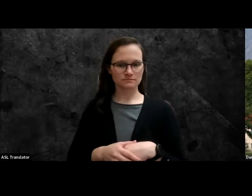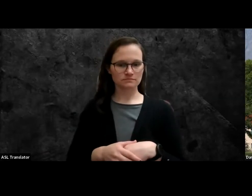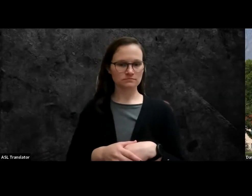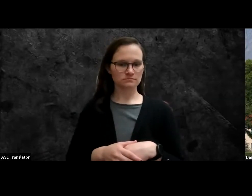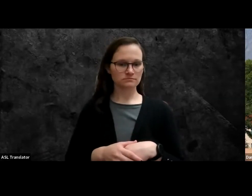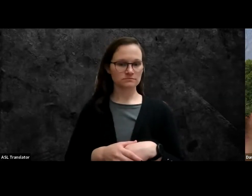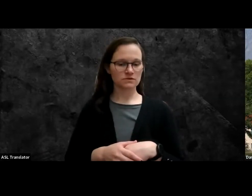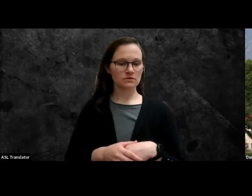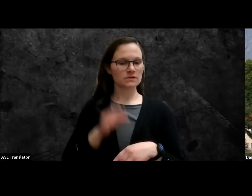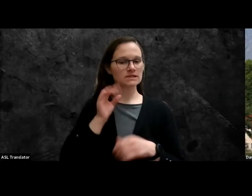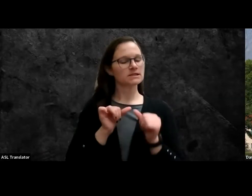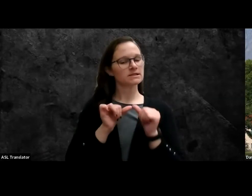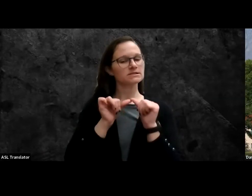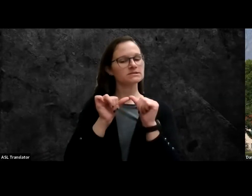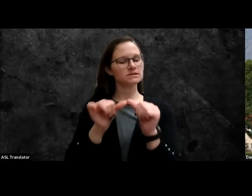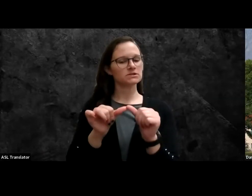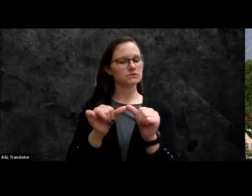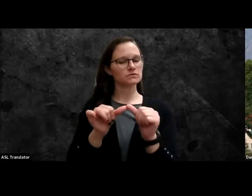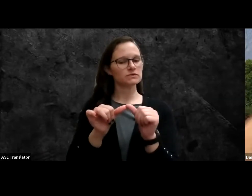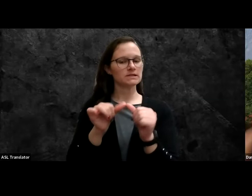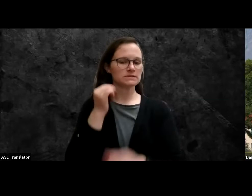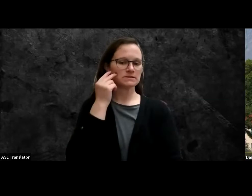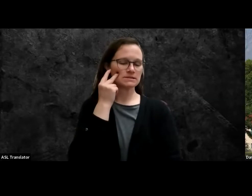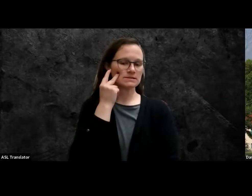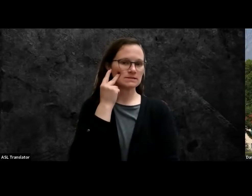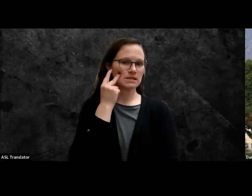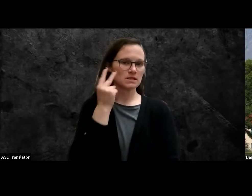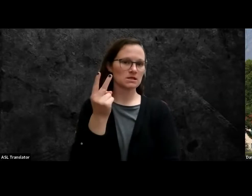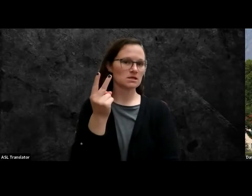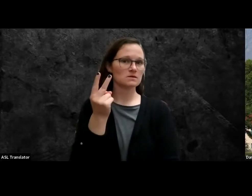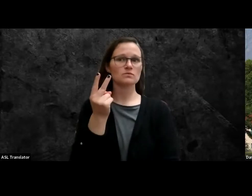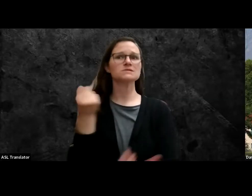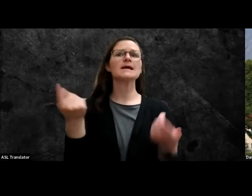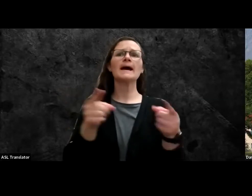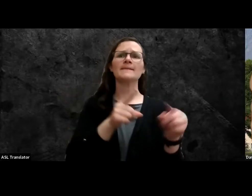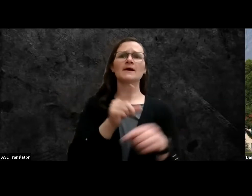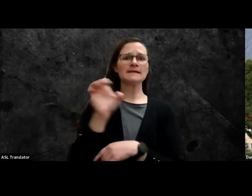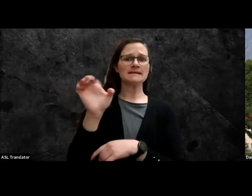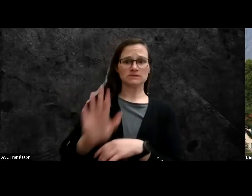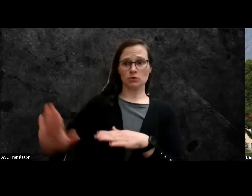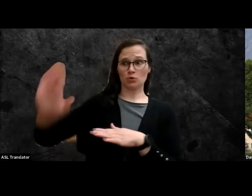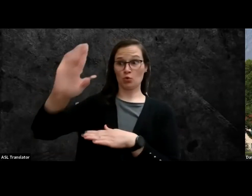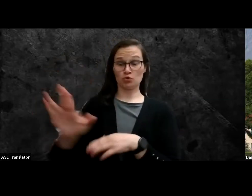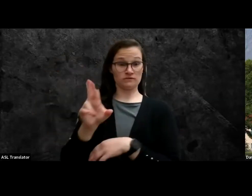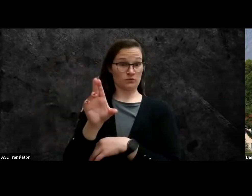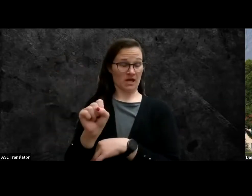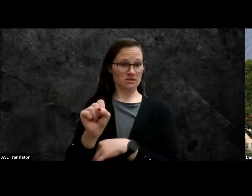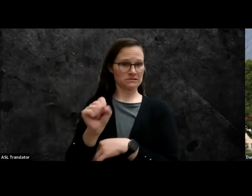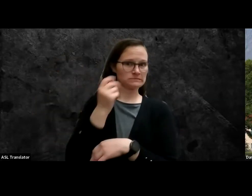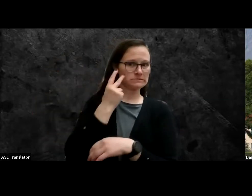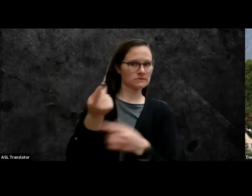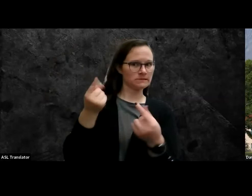that suggest that on the East Coast coming west, there might be some drops in